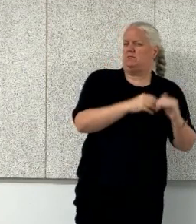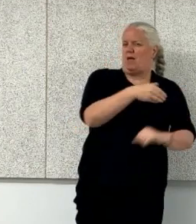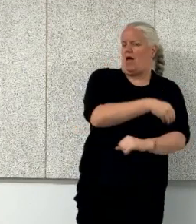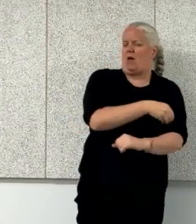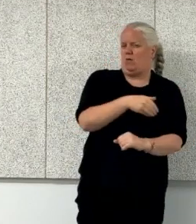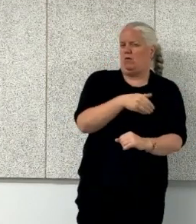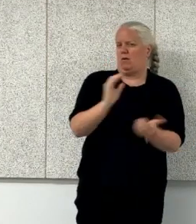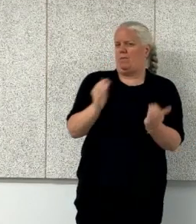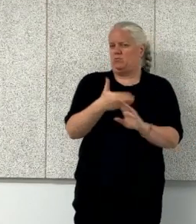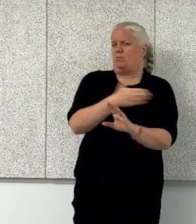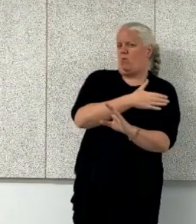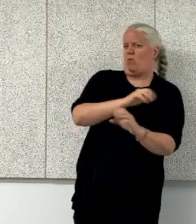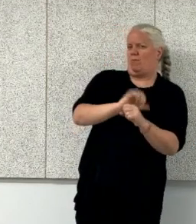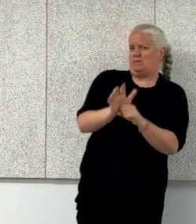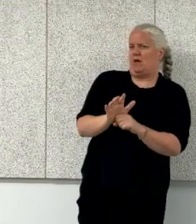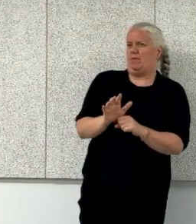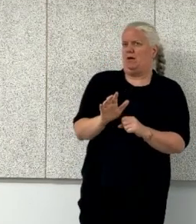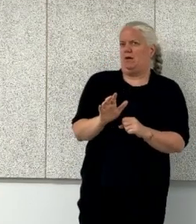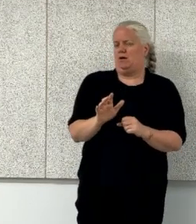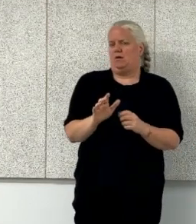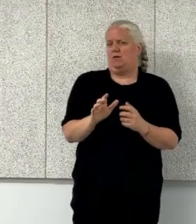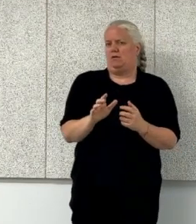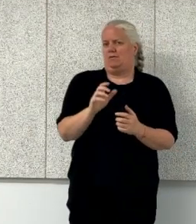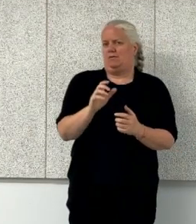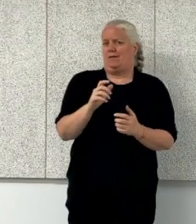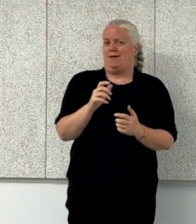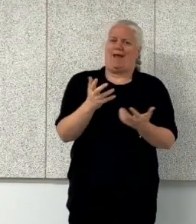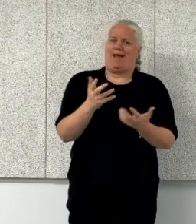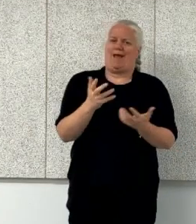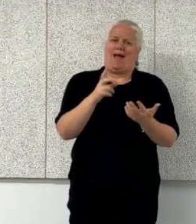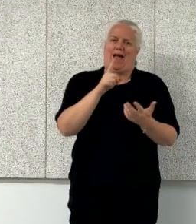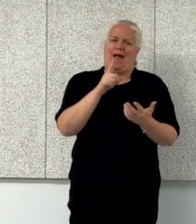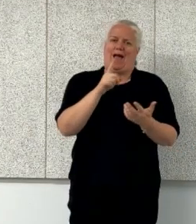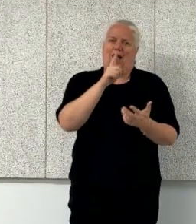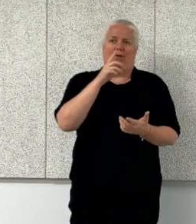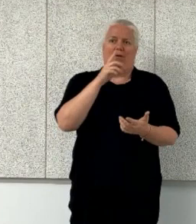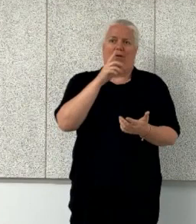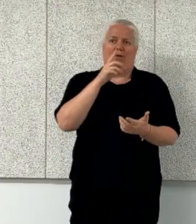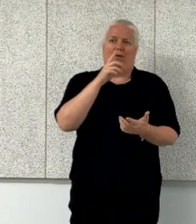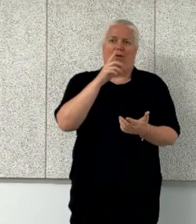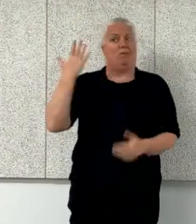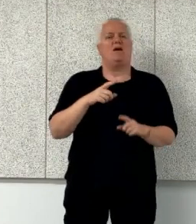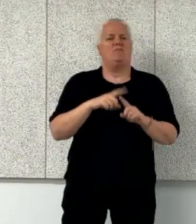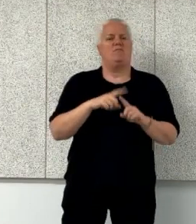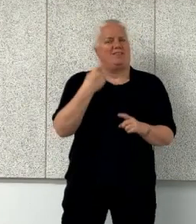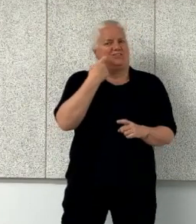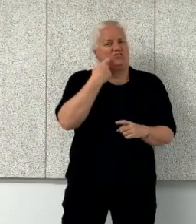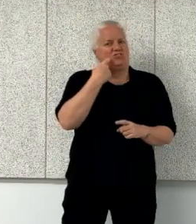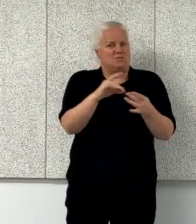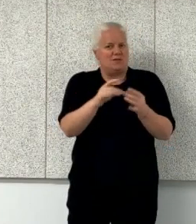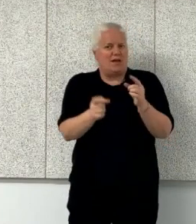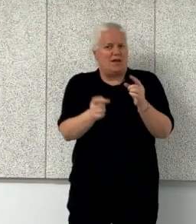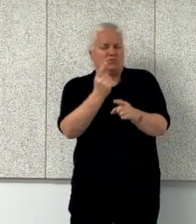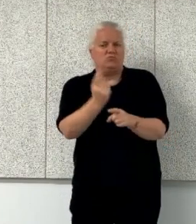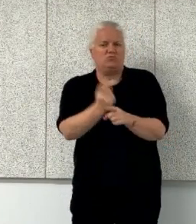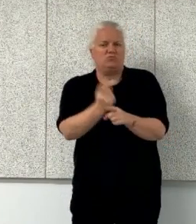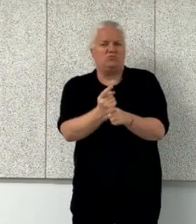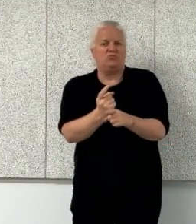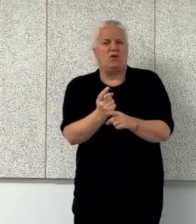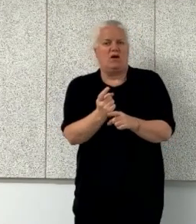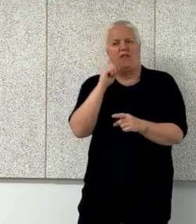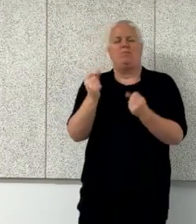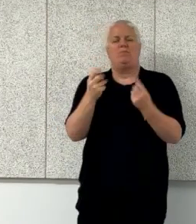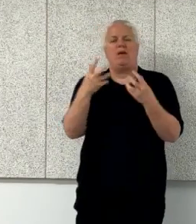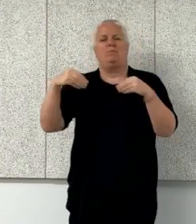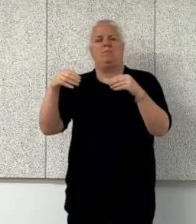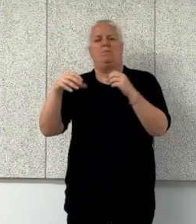But I think, you know, not to like pat myself on the back, but I think it's because of what I was just saying. I think that a lot of marketers are doubling down on content, and they're like, whether or